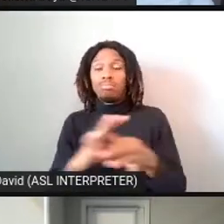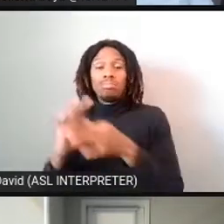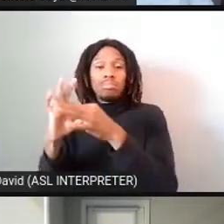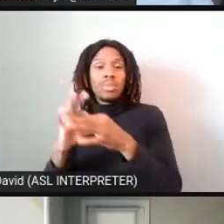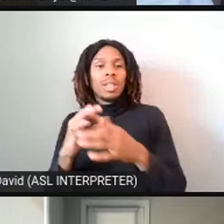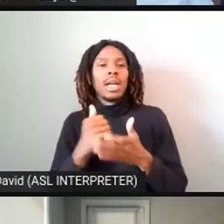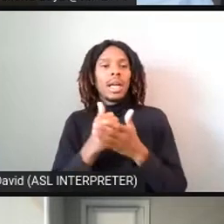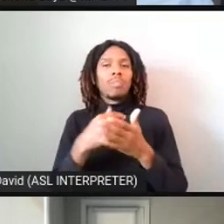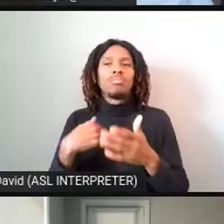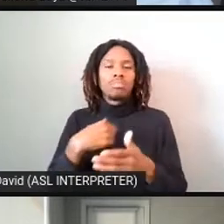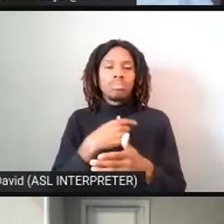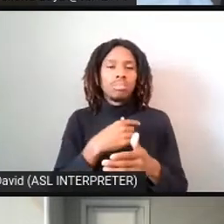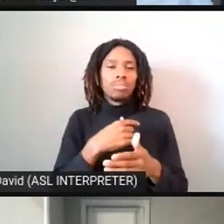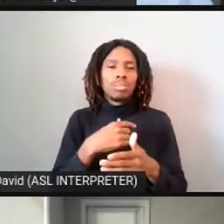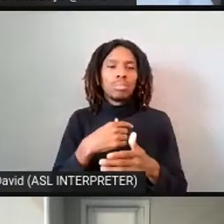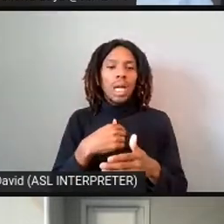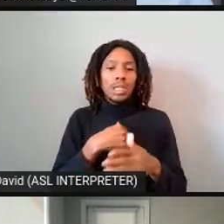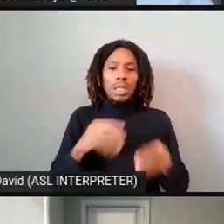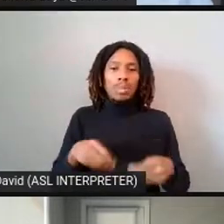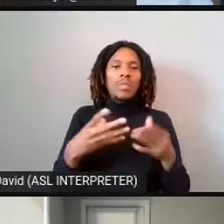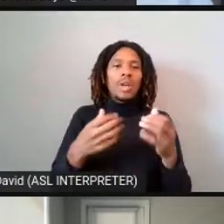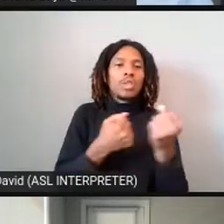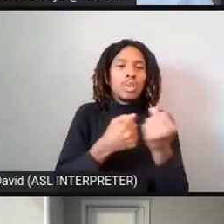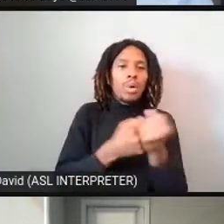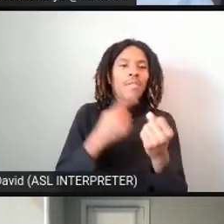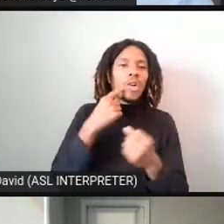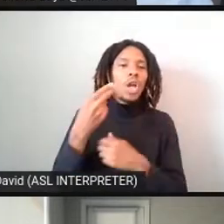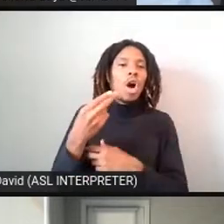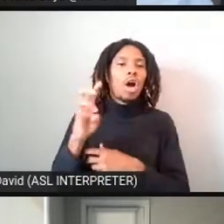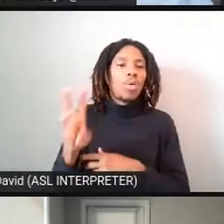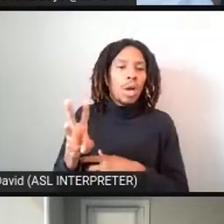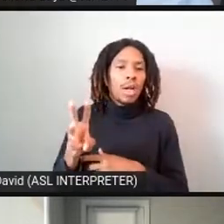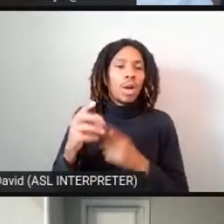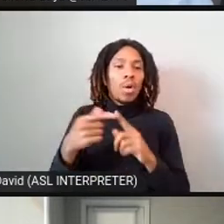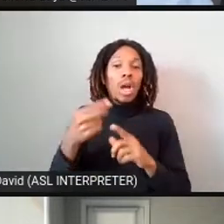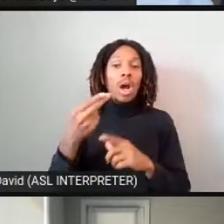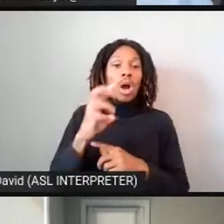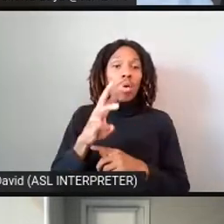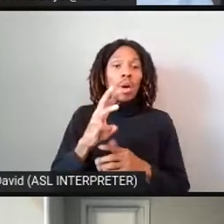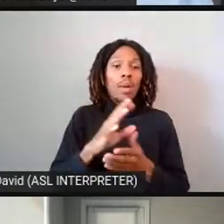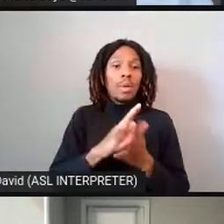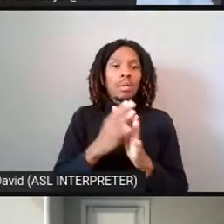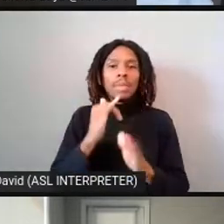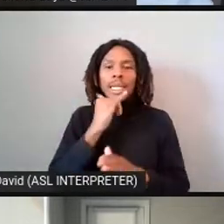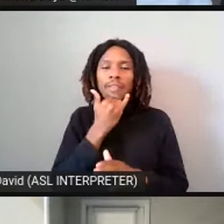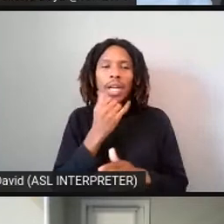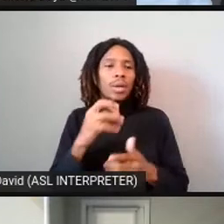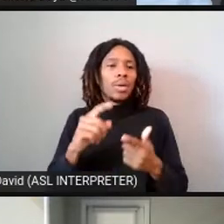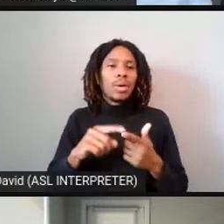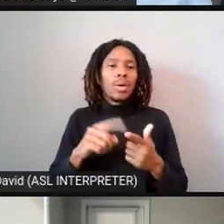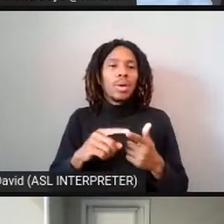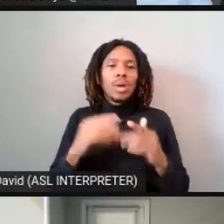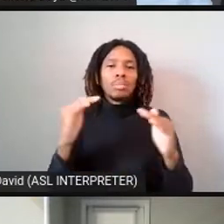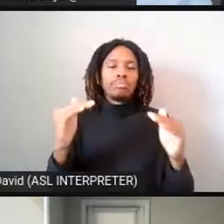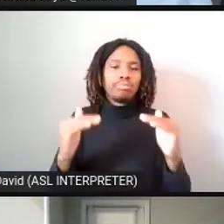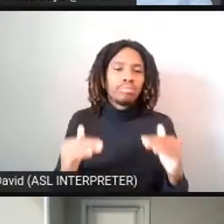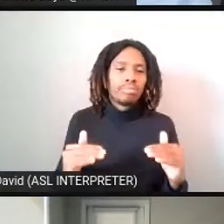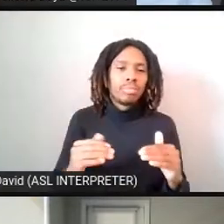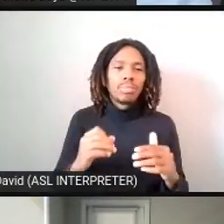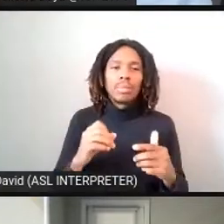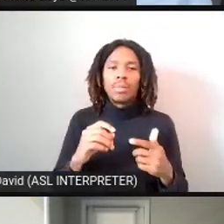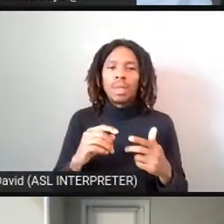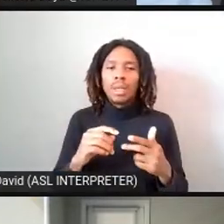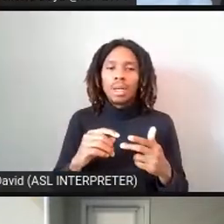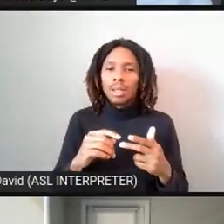us to provide you with support for the hardware when the hardware becomes defective or if there are degraded components within